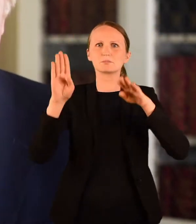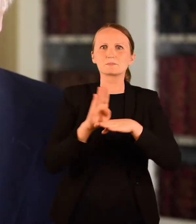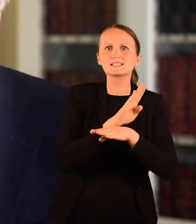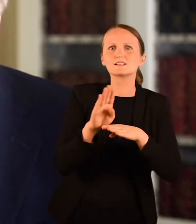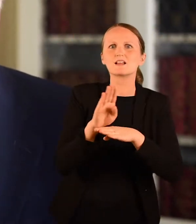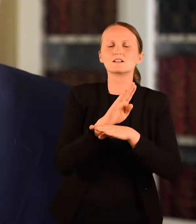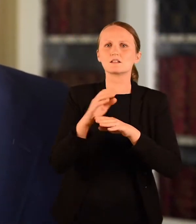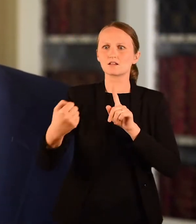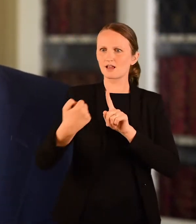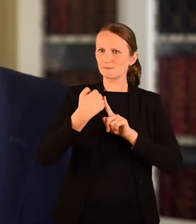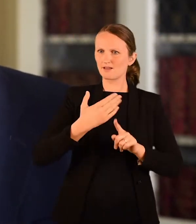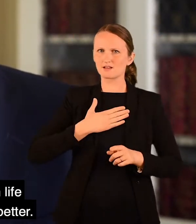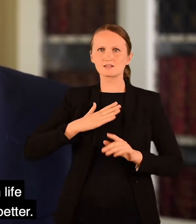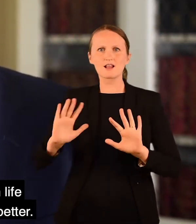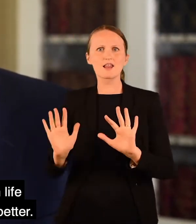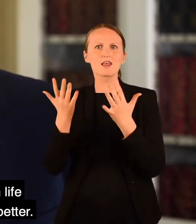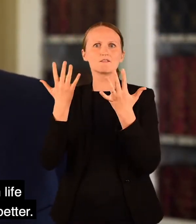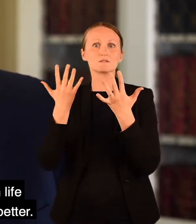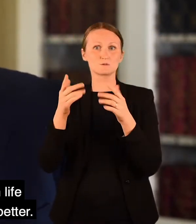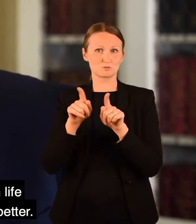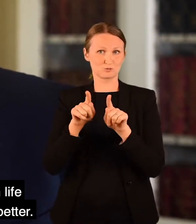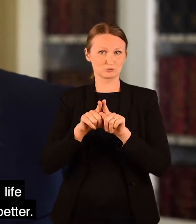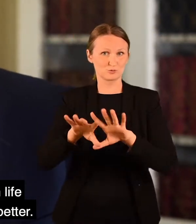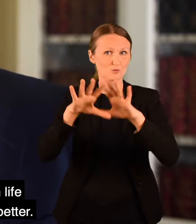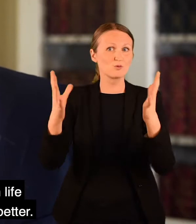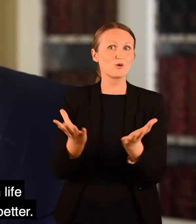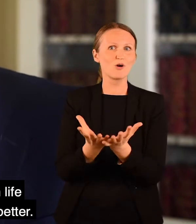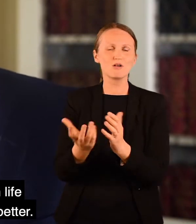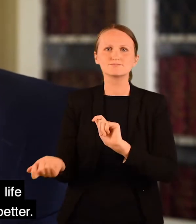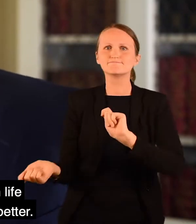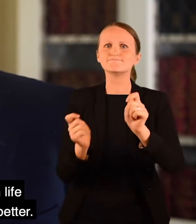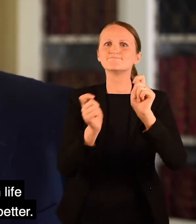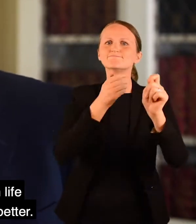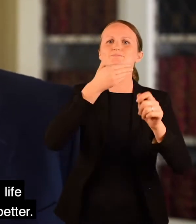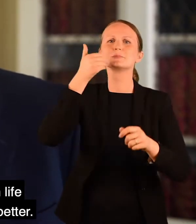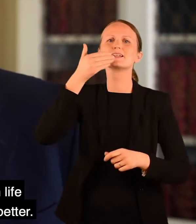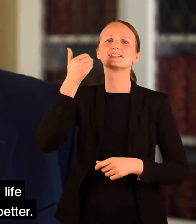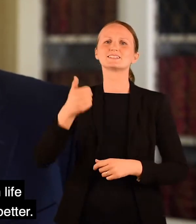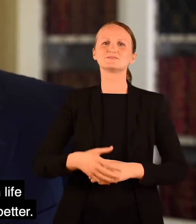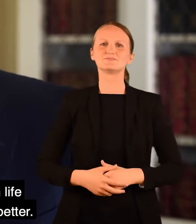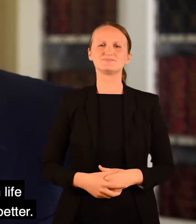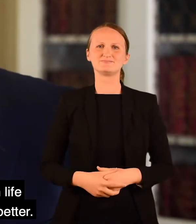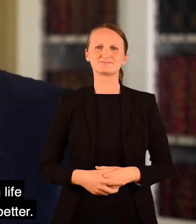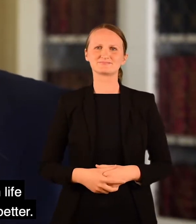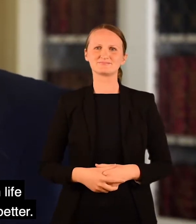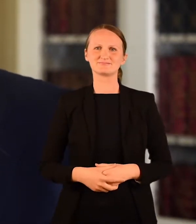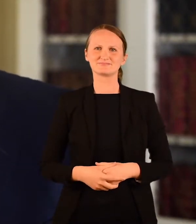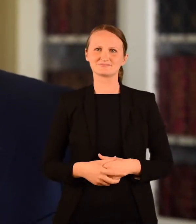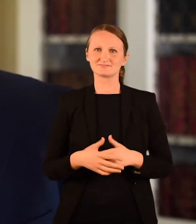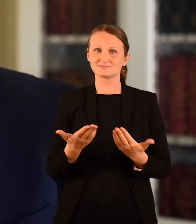invention or a business that not only transforms their own life, but also changes the world for the